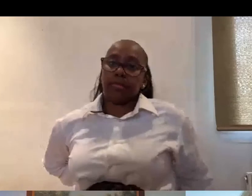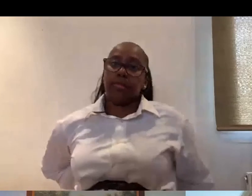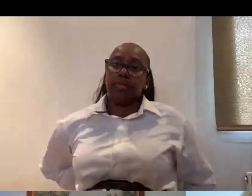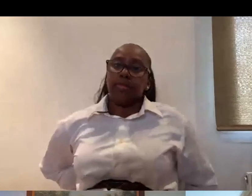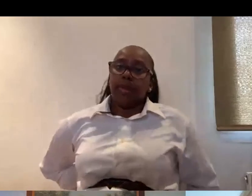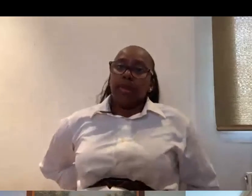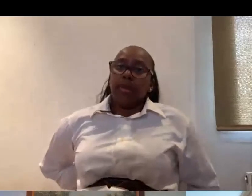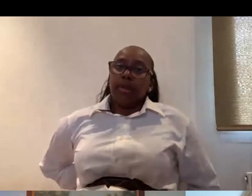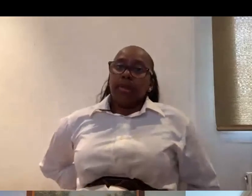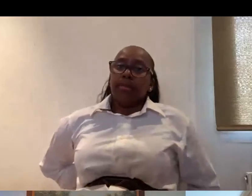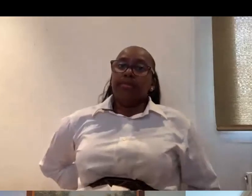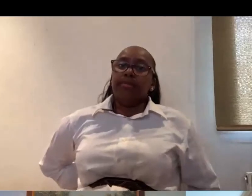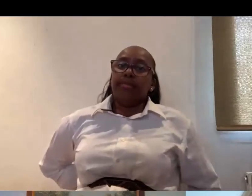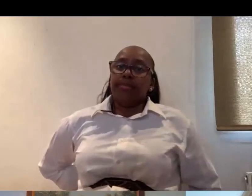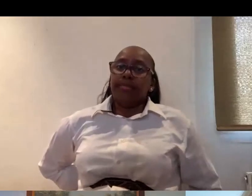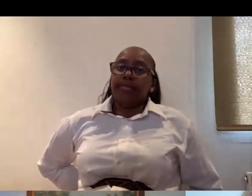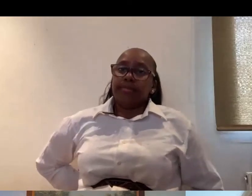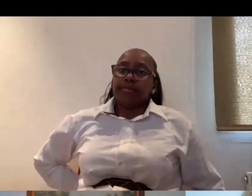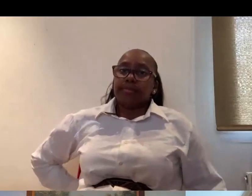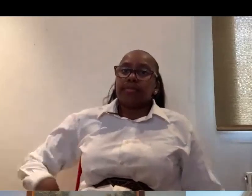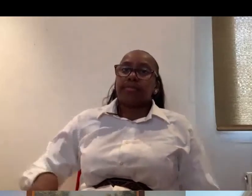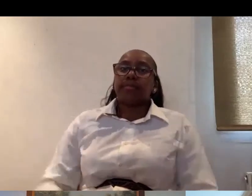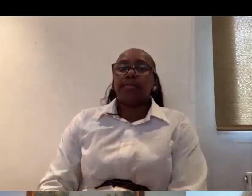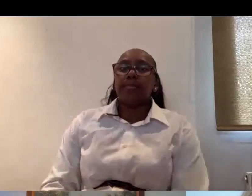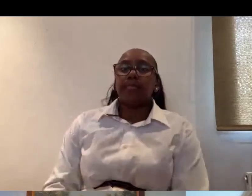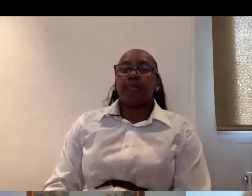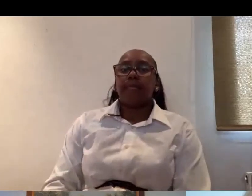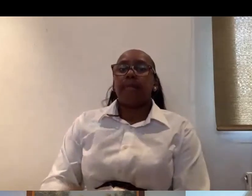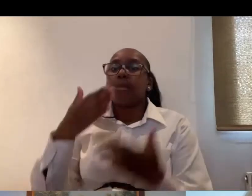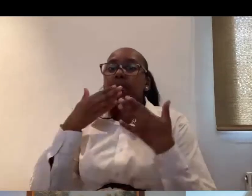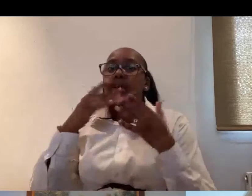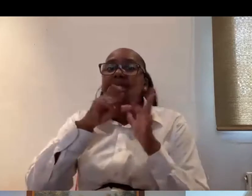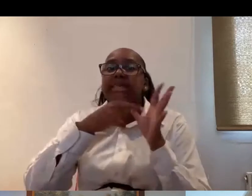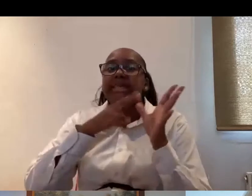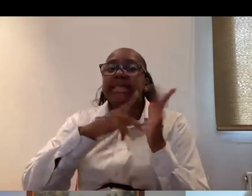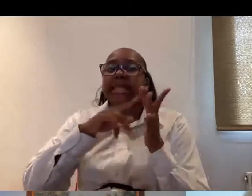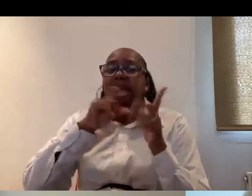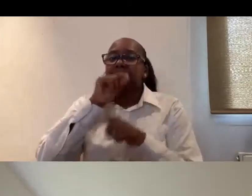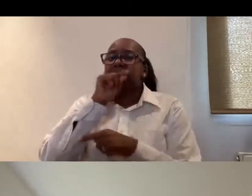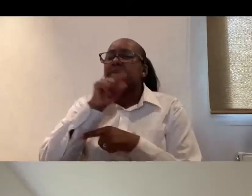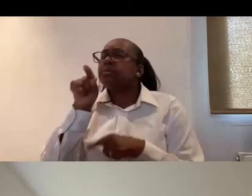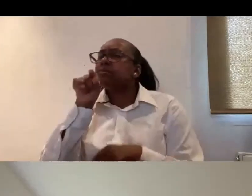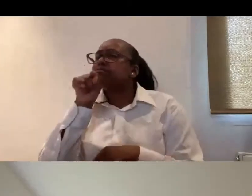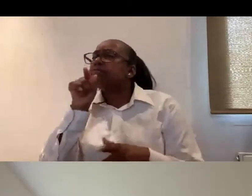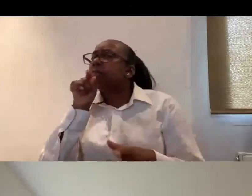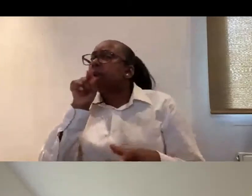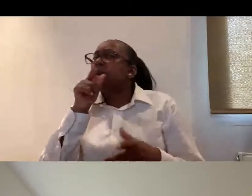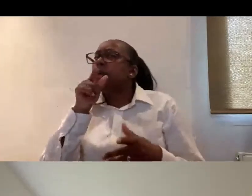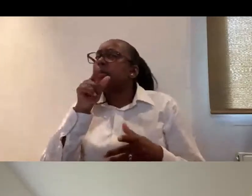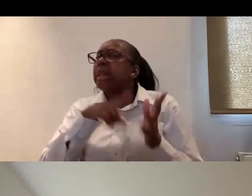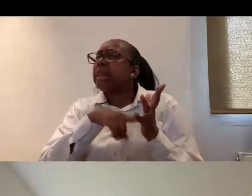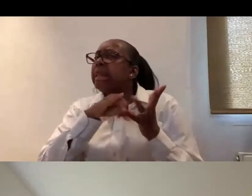Yeah, thank you, Lisa. Dr. Riley, just on Lisa's story, is this something that you're seeing on a